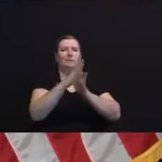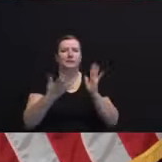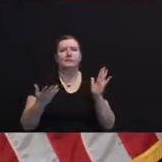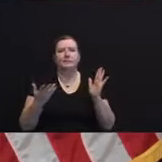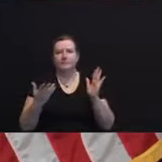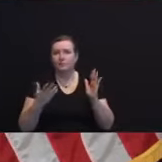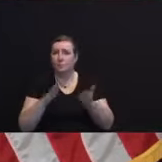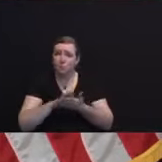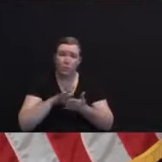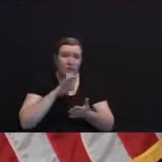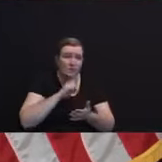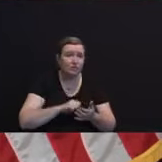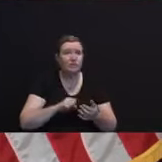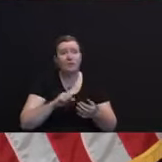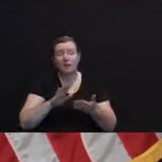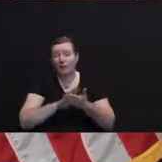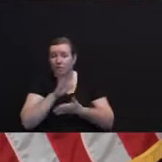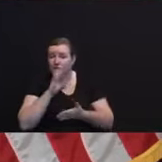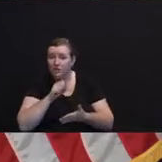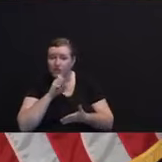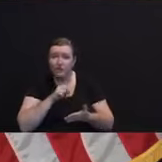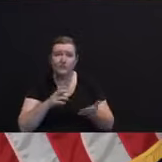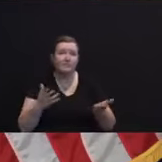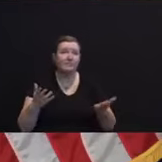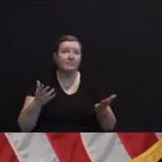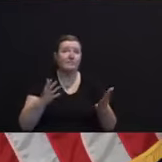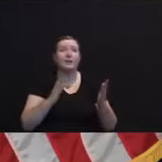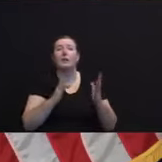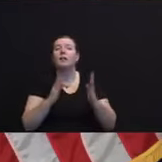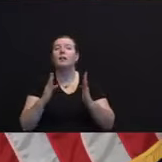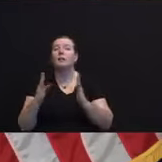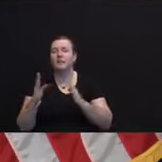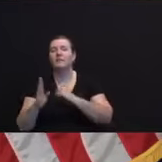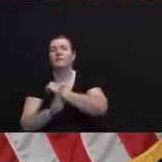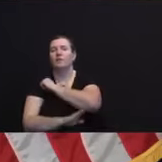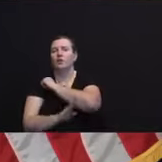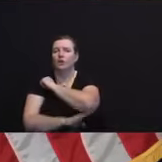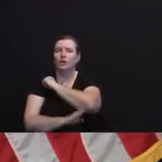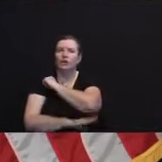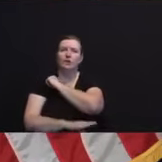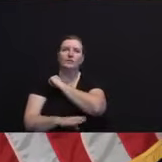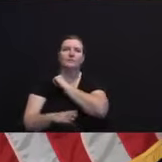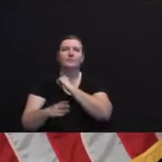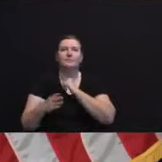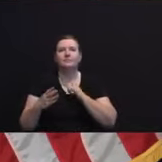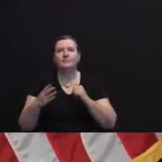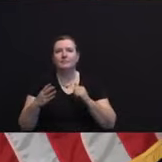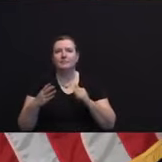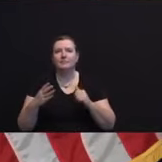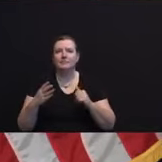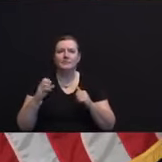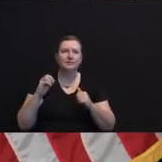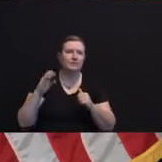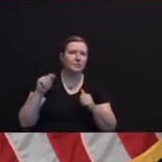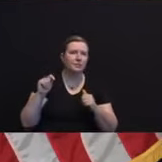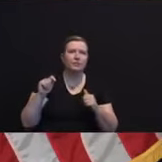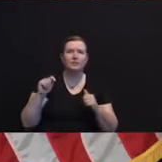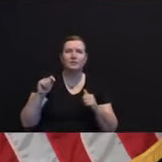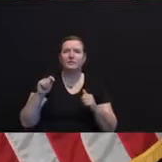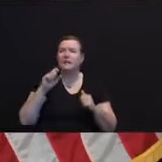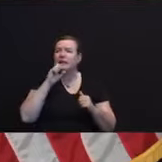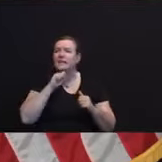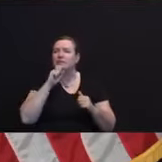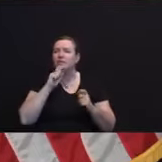But as we moved toward the fall in September, October, we started to see the age shift more toward the working aged